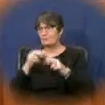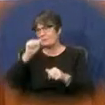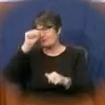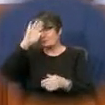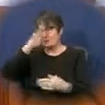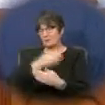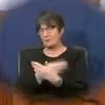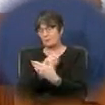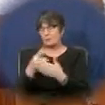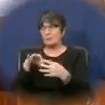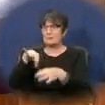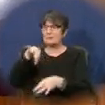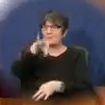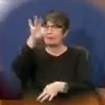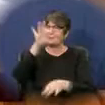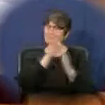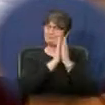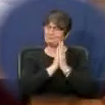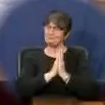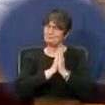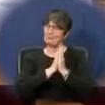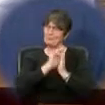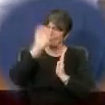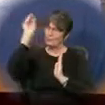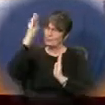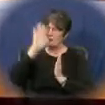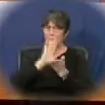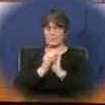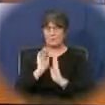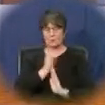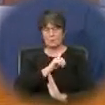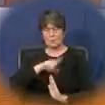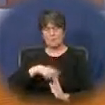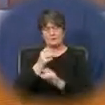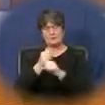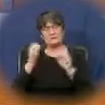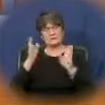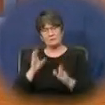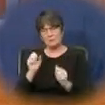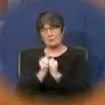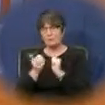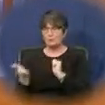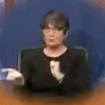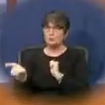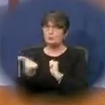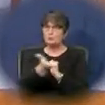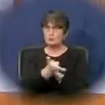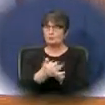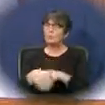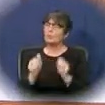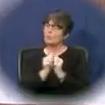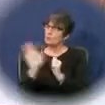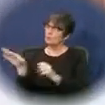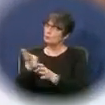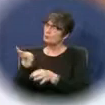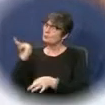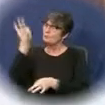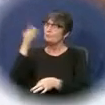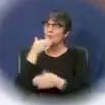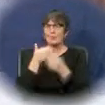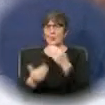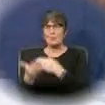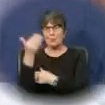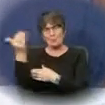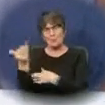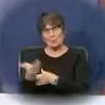Father, and of the Son, and of the Holy Spirit. Amen. May the grace and peace of our Lord and Savior be with all of you. And with your spirit. Good